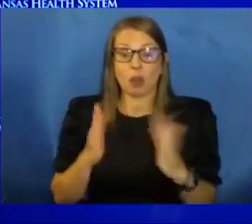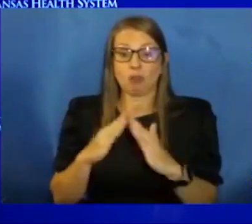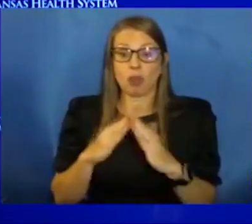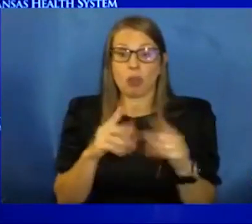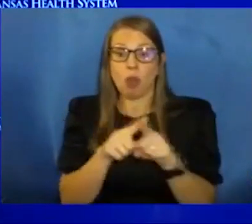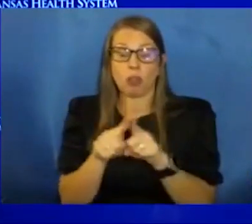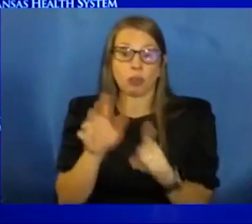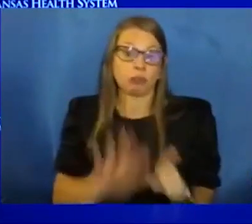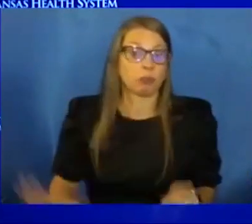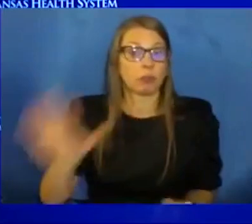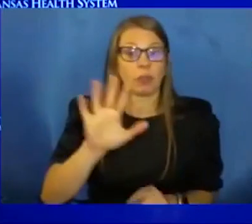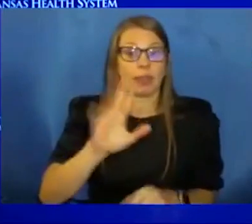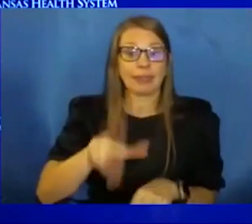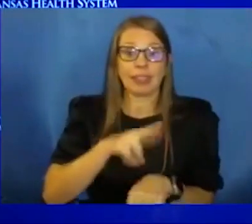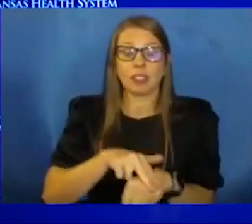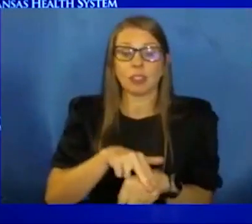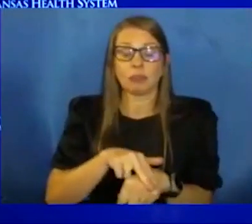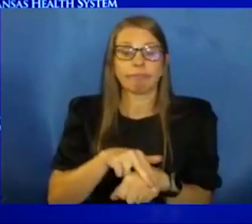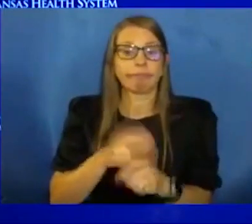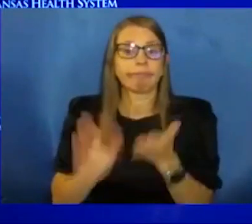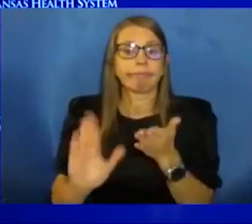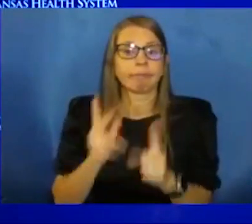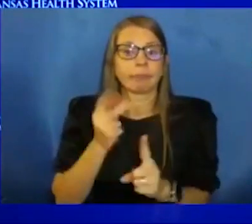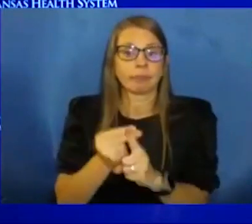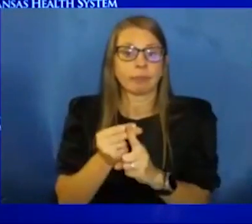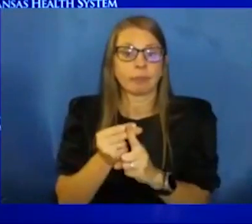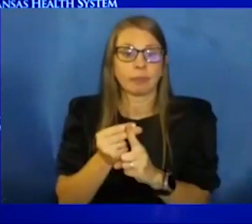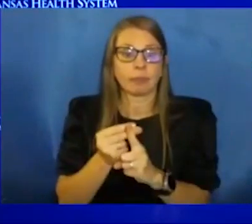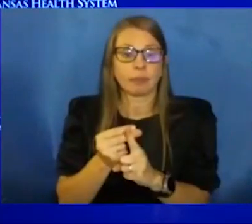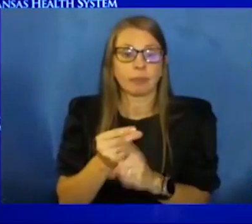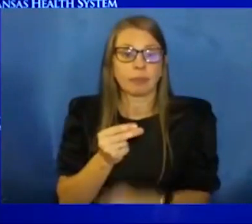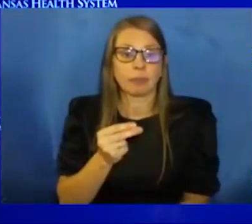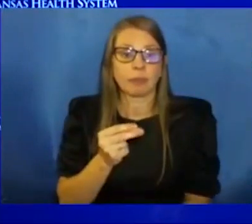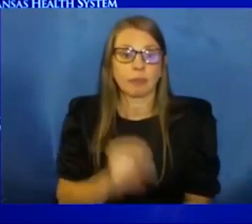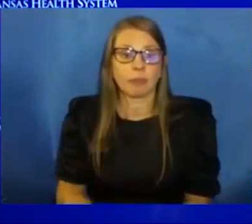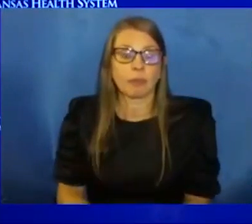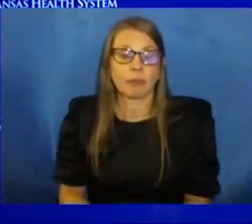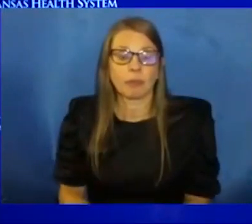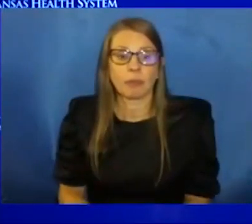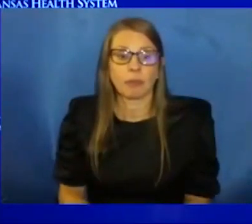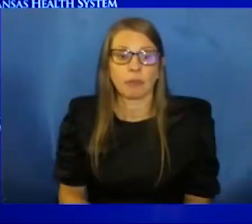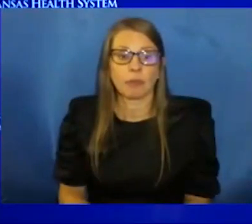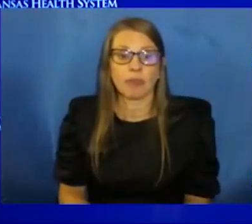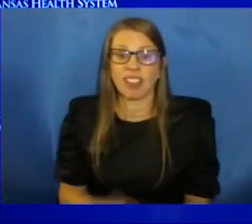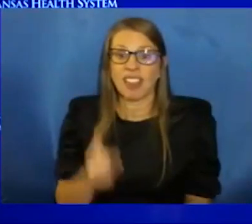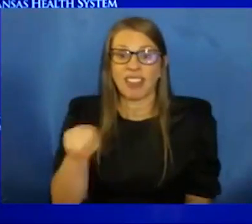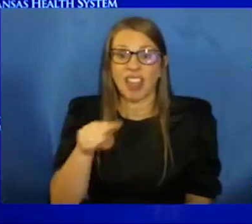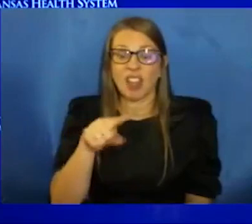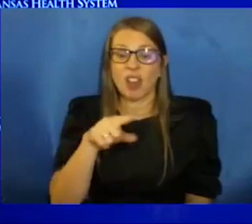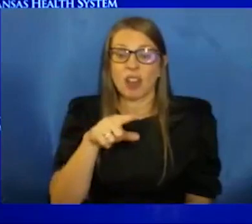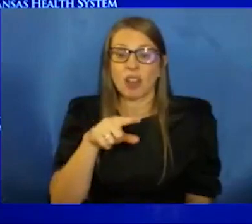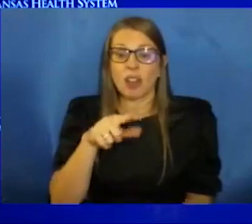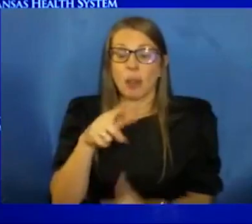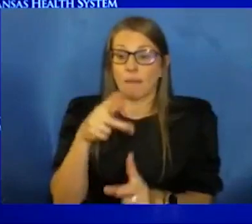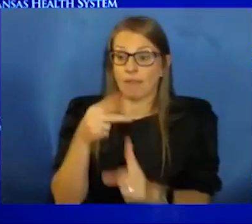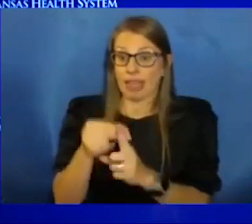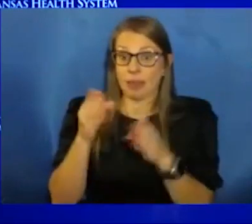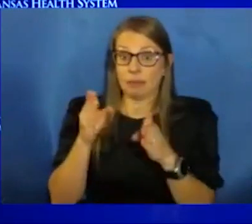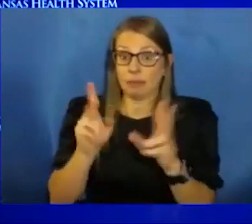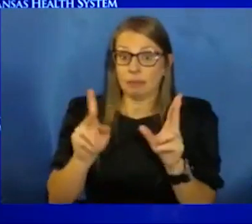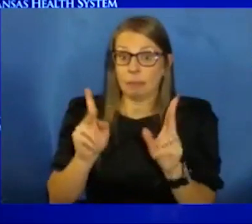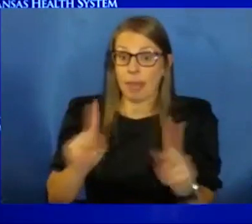severe disease and death. We know obviously that is okay, and that is what we're looking for as far as efficacy, and that is why we are using the